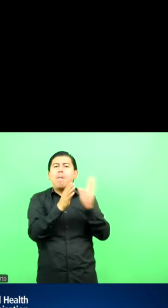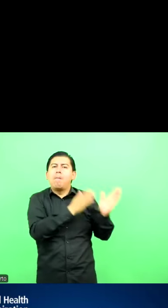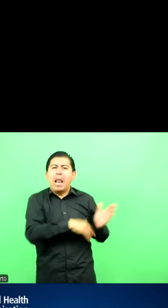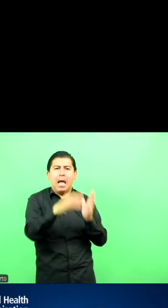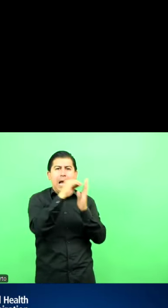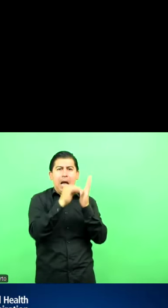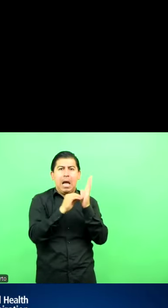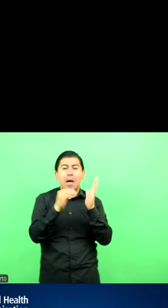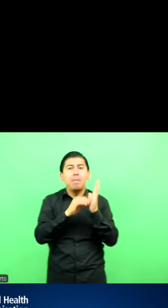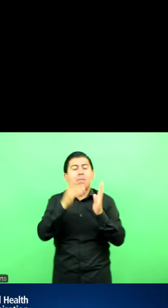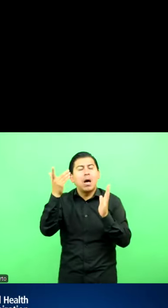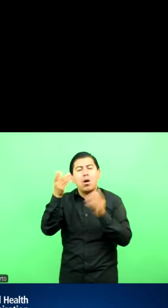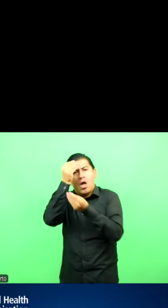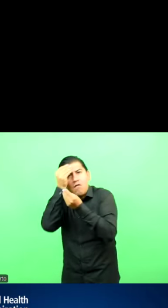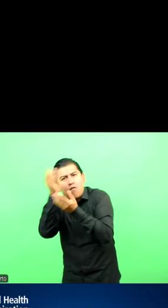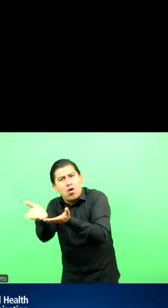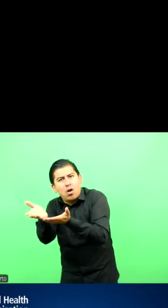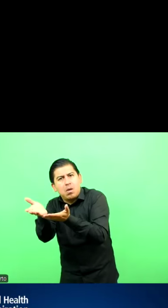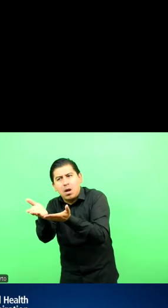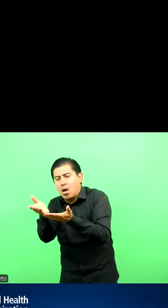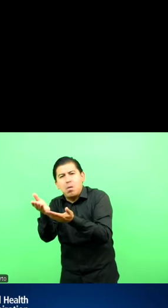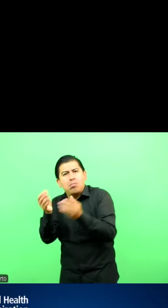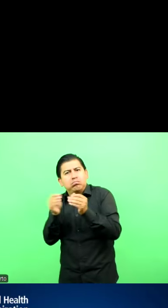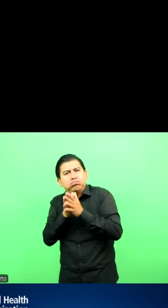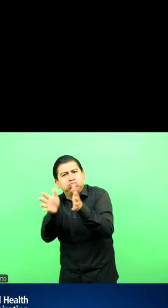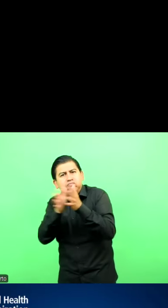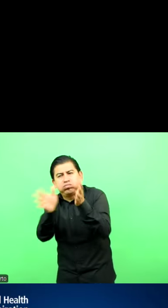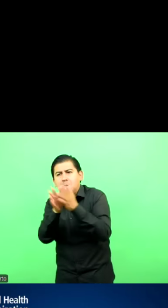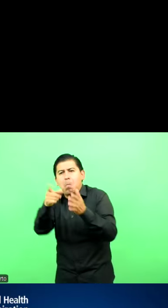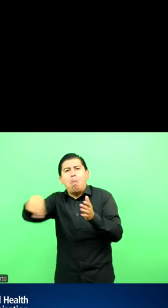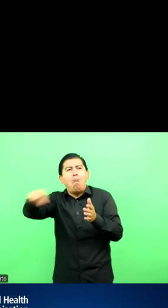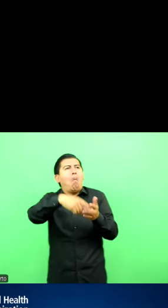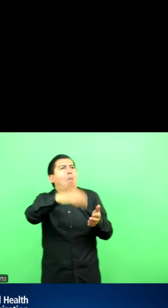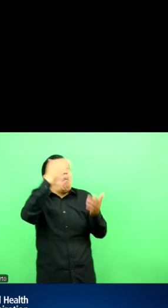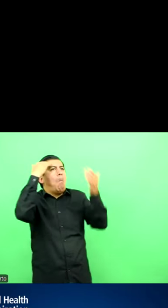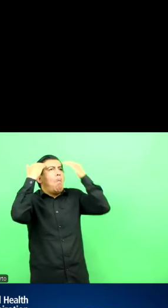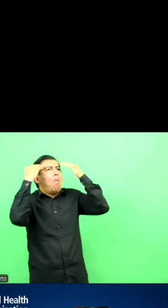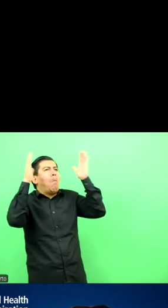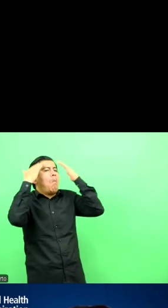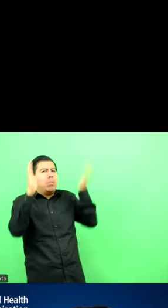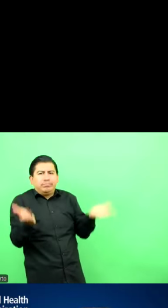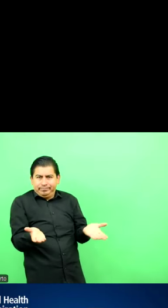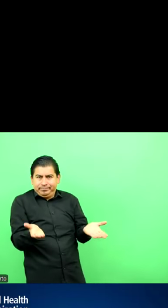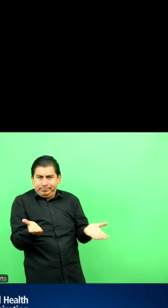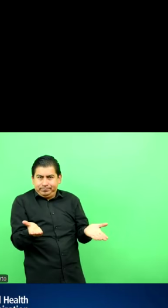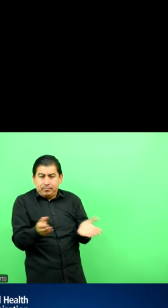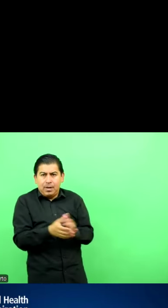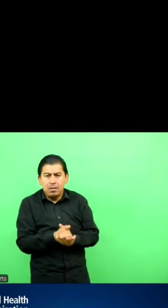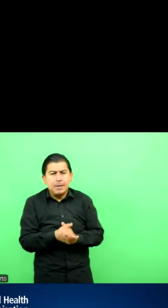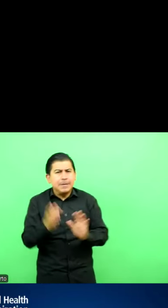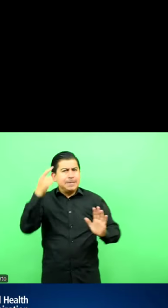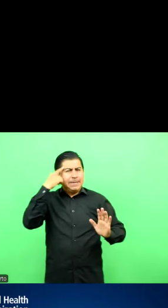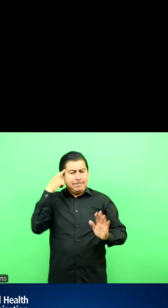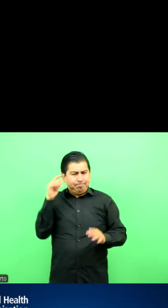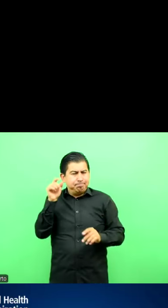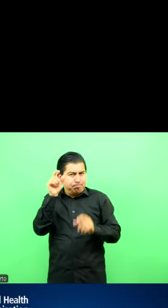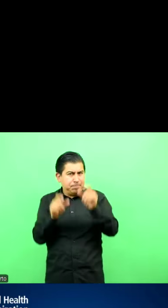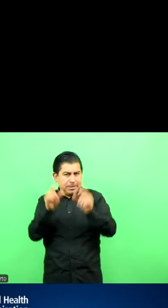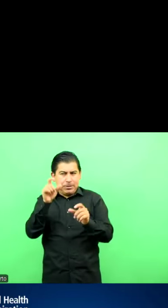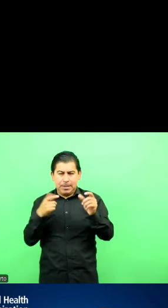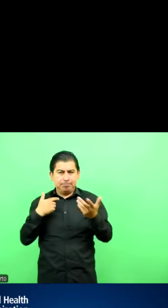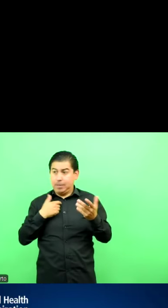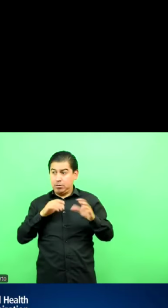like to highlight on a couple of issues. When we say leaving no one behind, what does that actually mean? This is basically